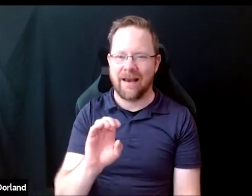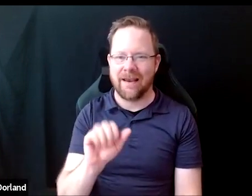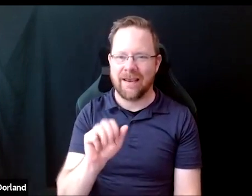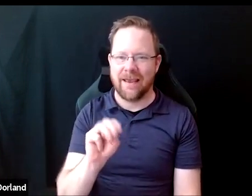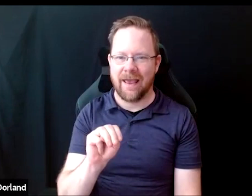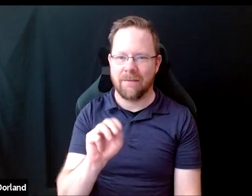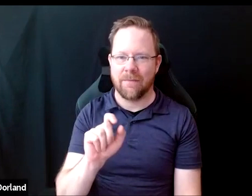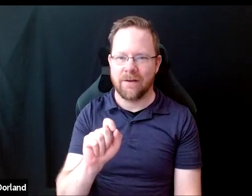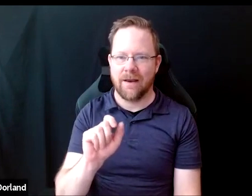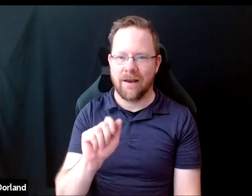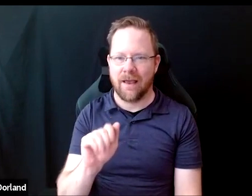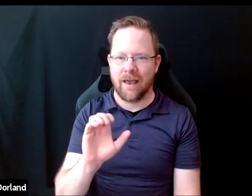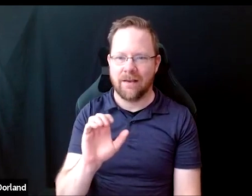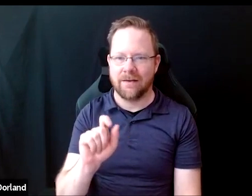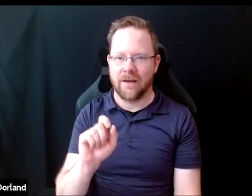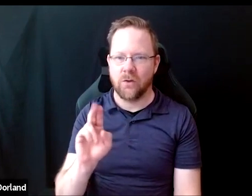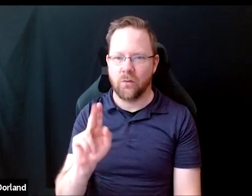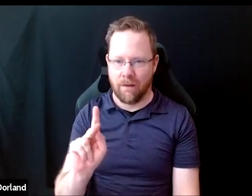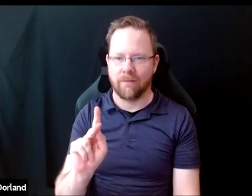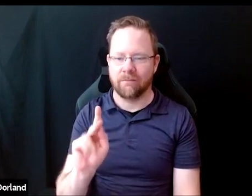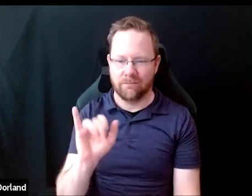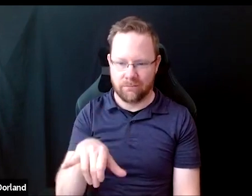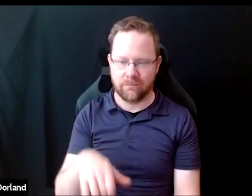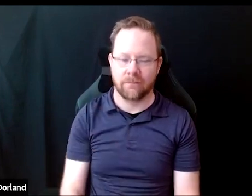sgk27@cam.ac.uk, cam.ac.uk.